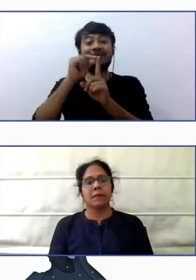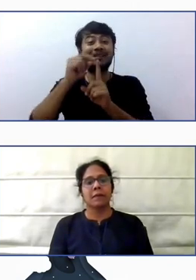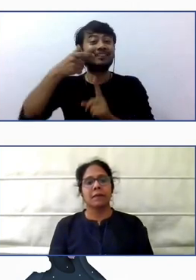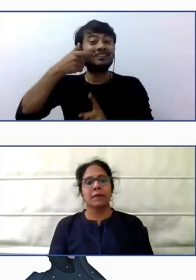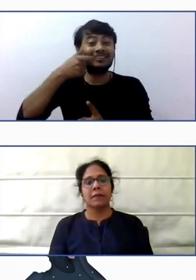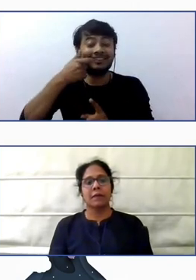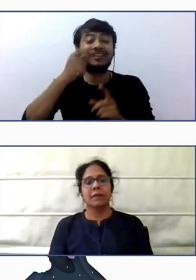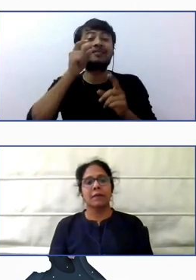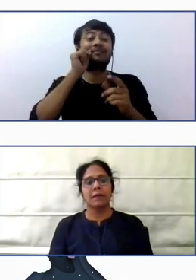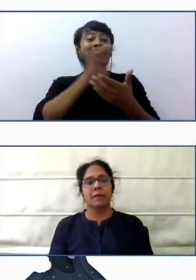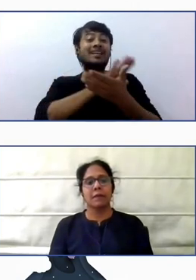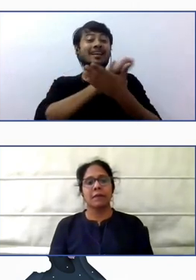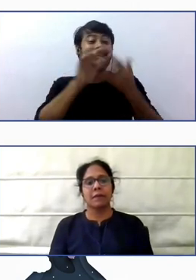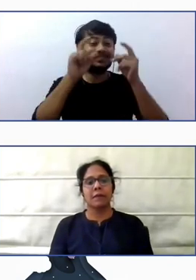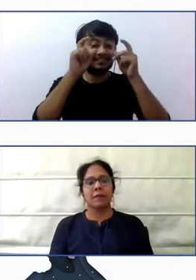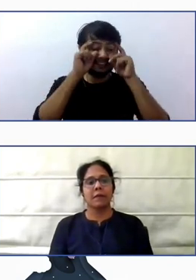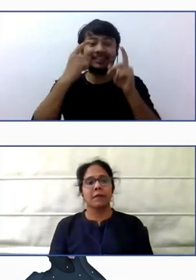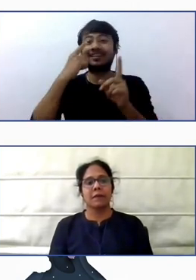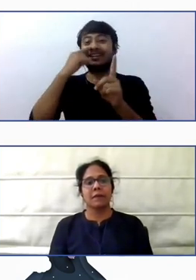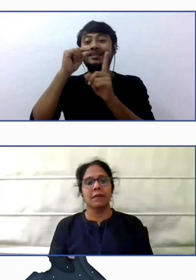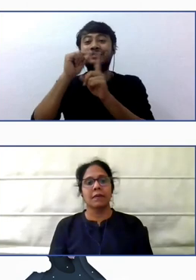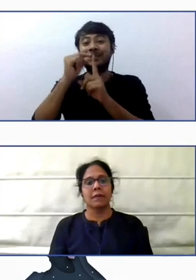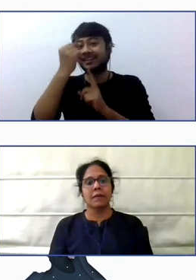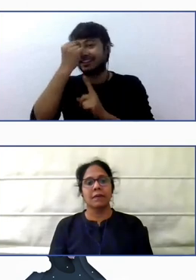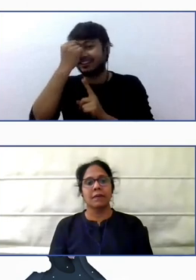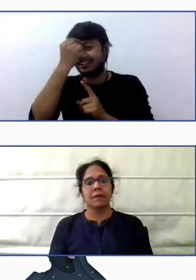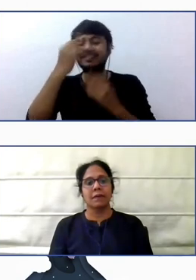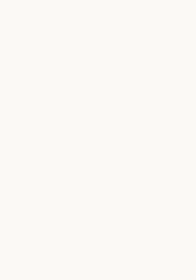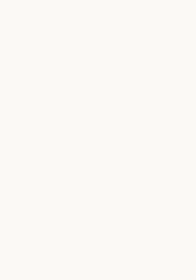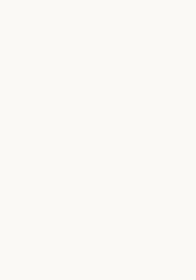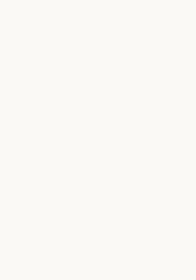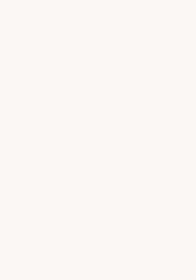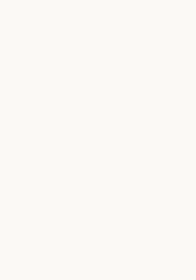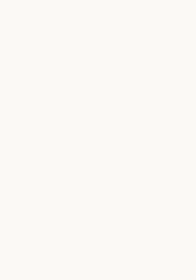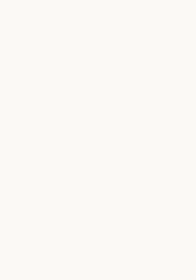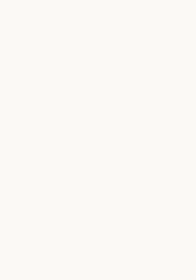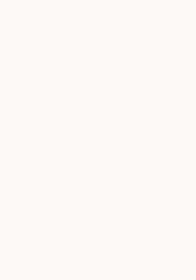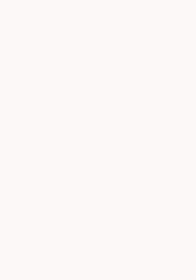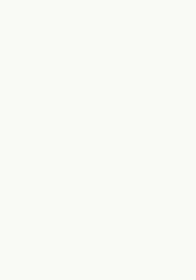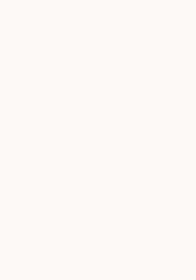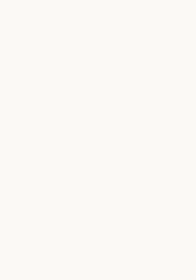Harish, and Padma, for sharing your views today. Thank you so much.